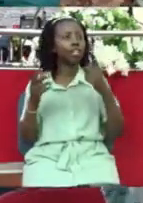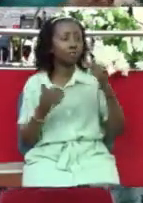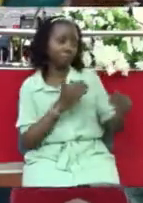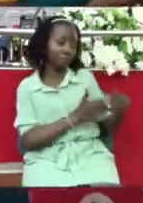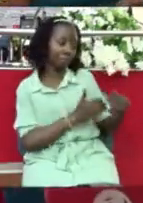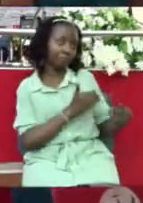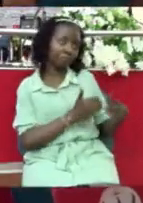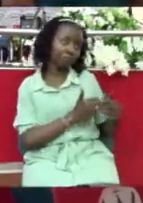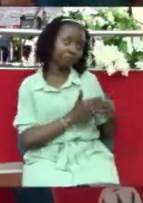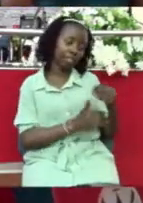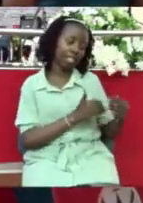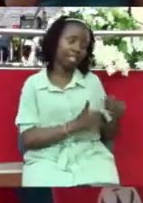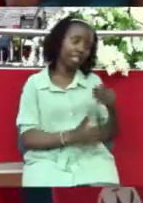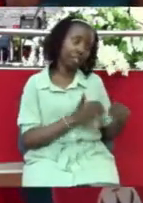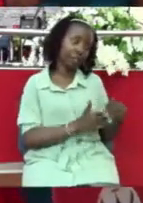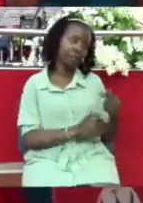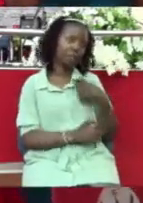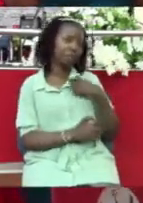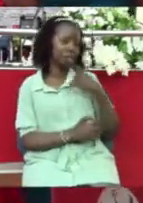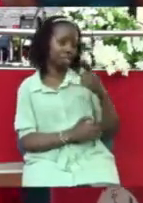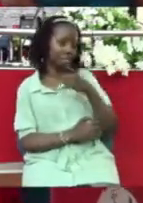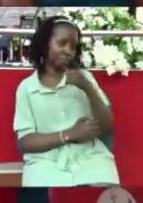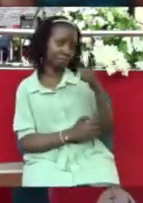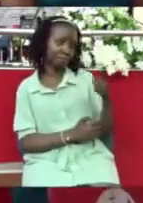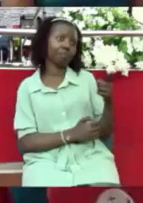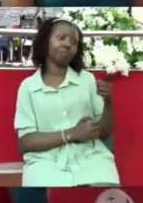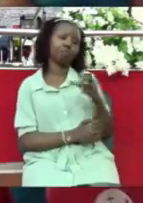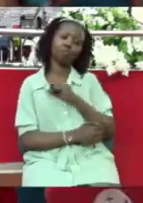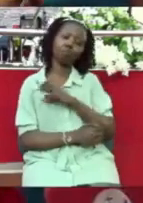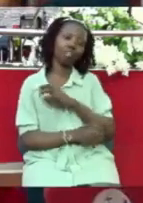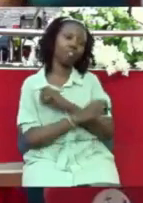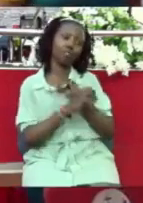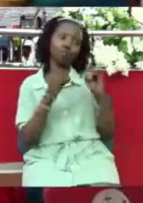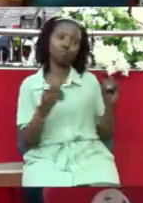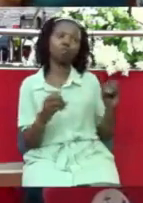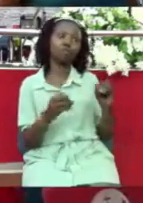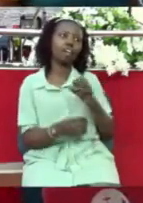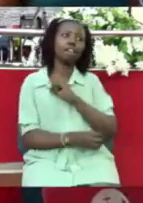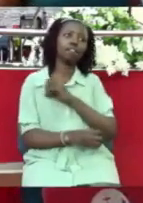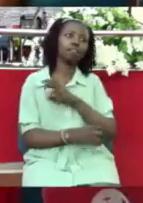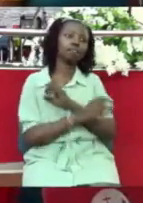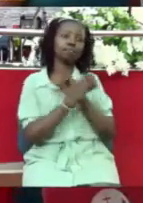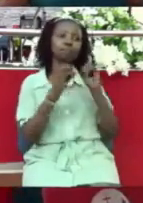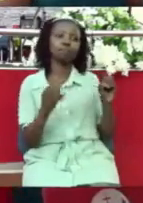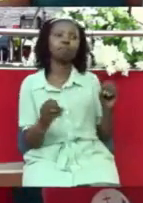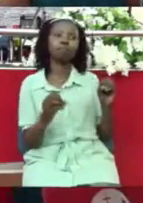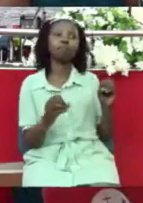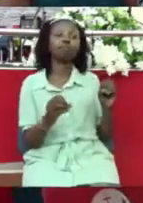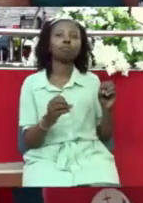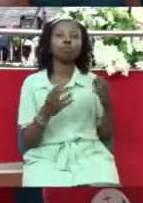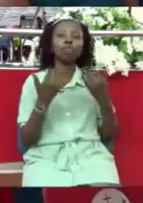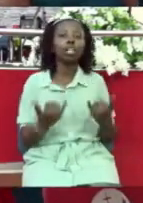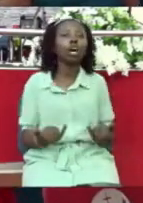the neighbor, I told you, fear not. Fear not. Now I want to